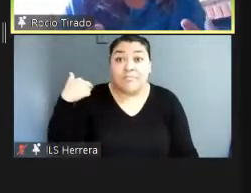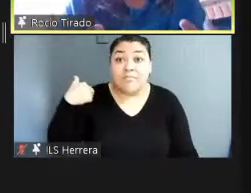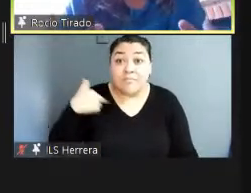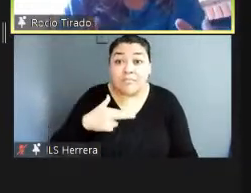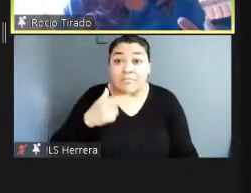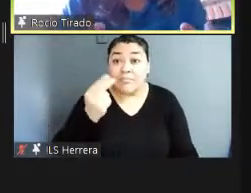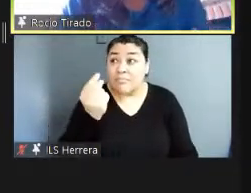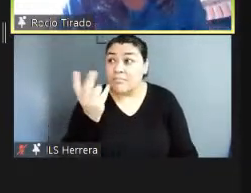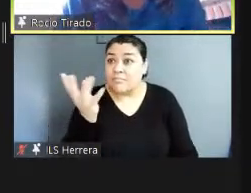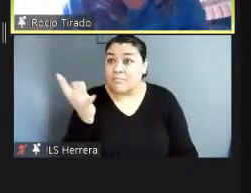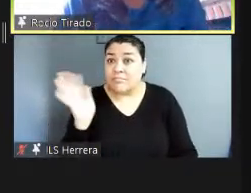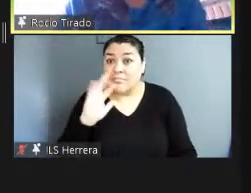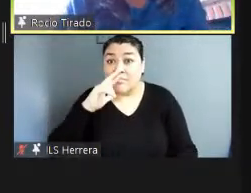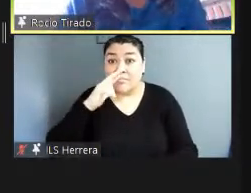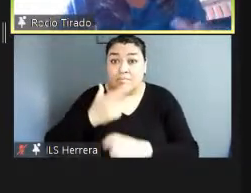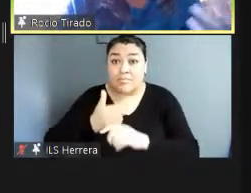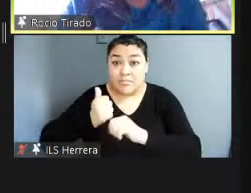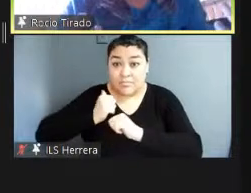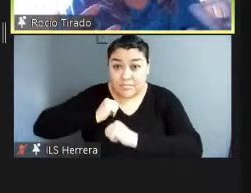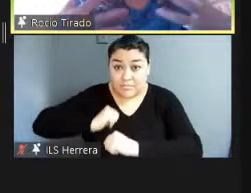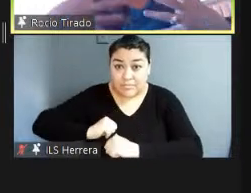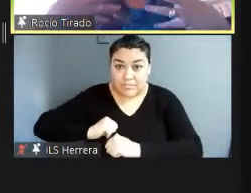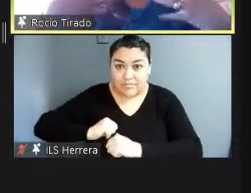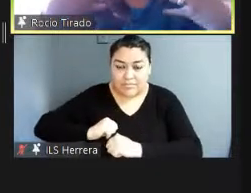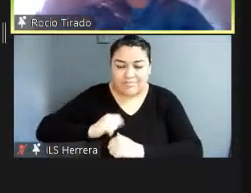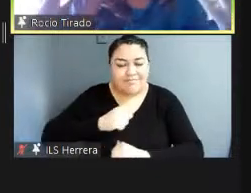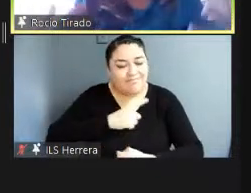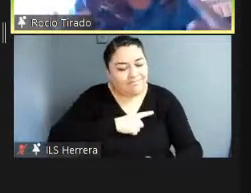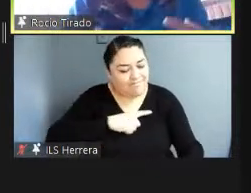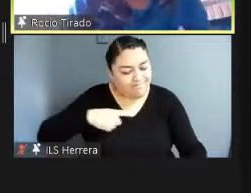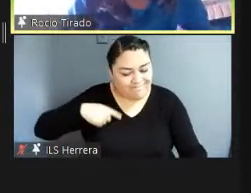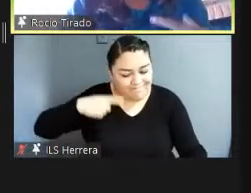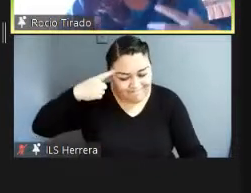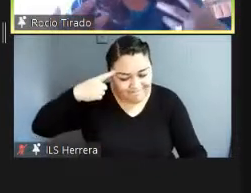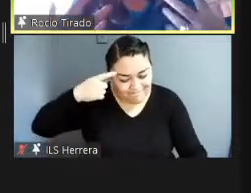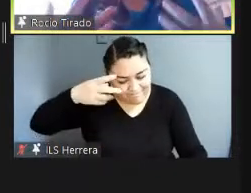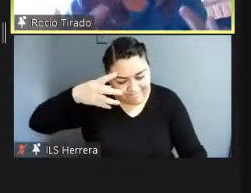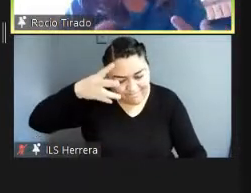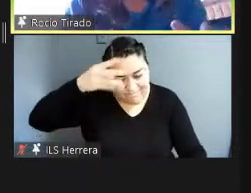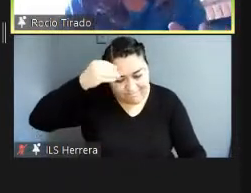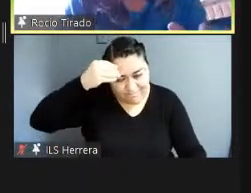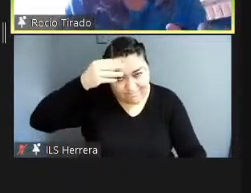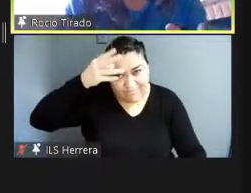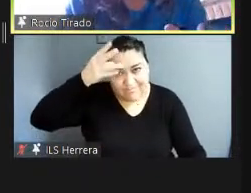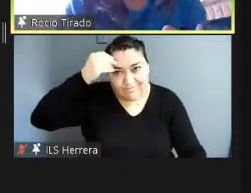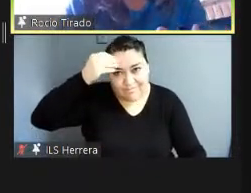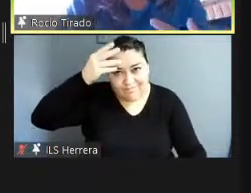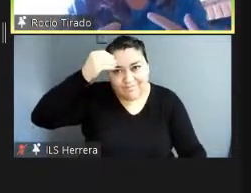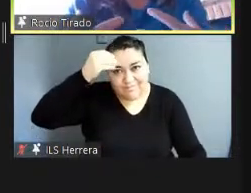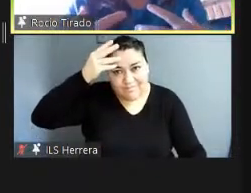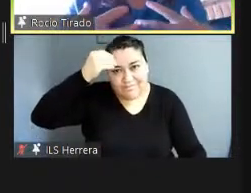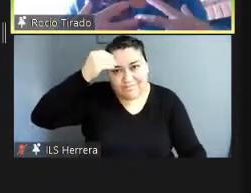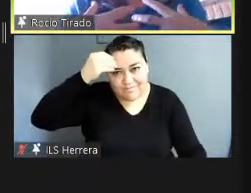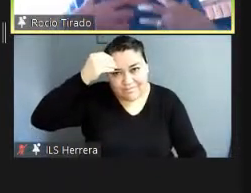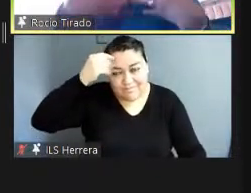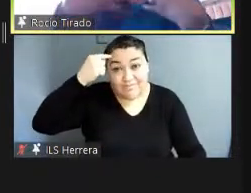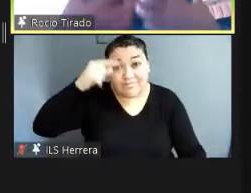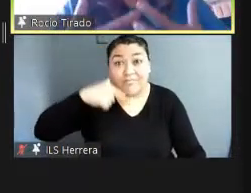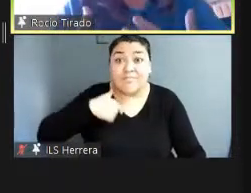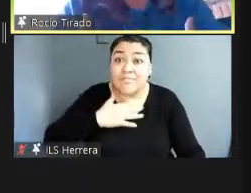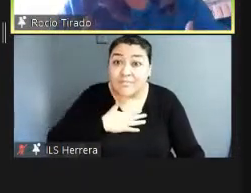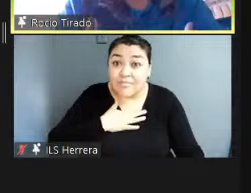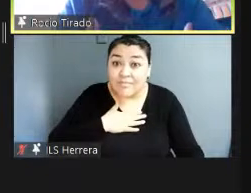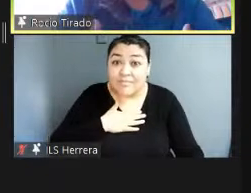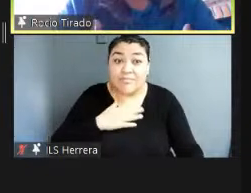to be essential that professors, all of those teaching groups, are willing to learn and to